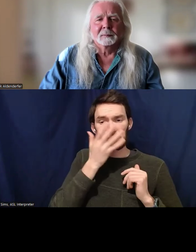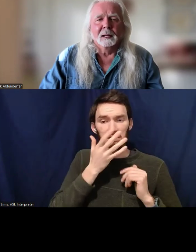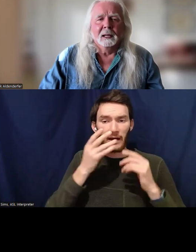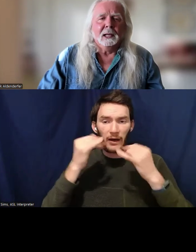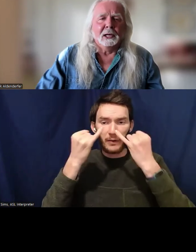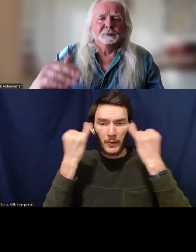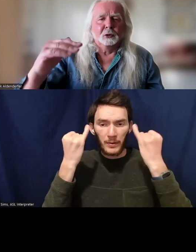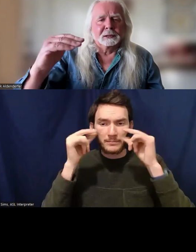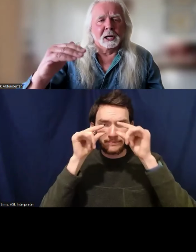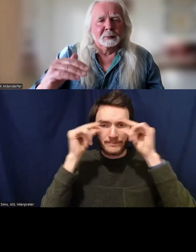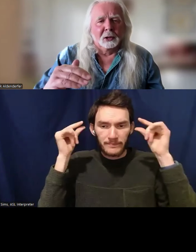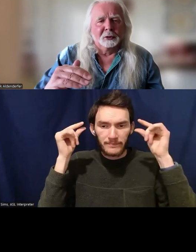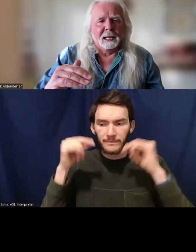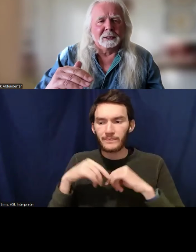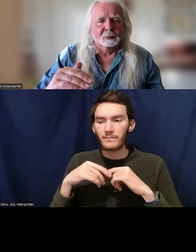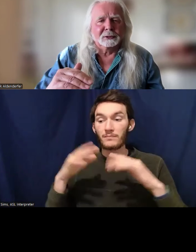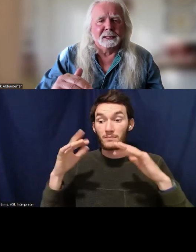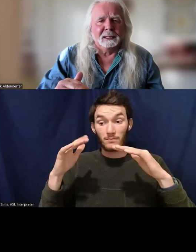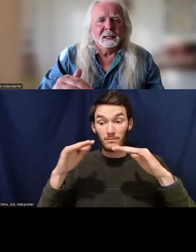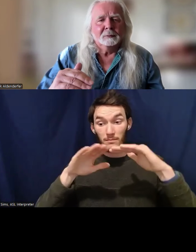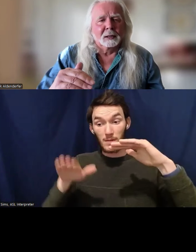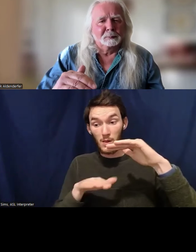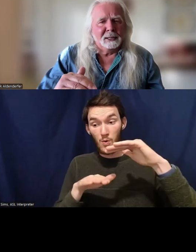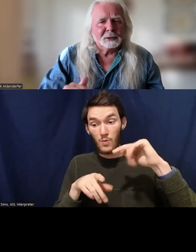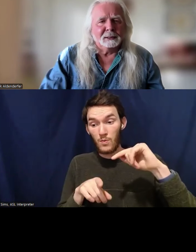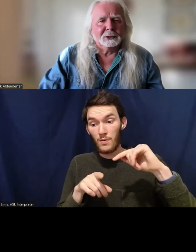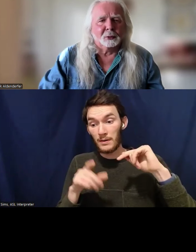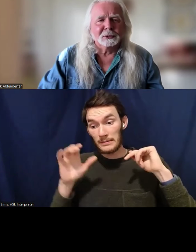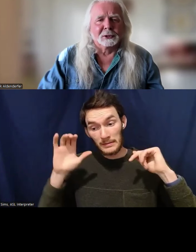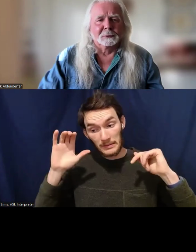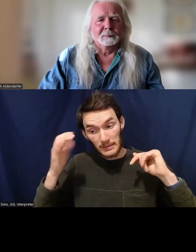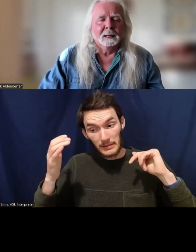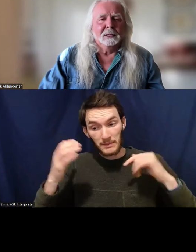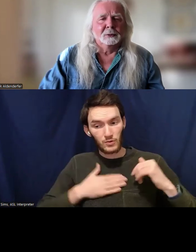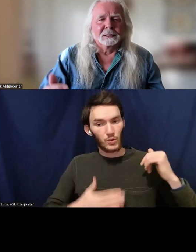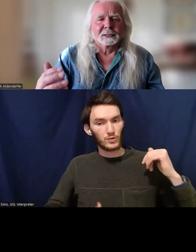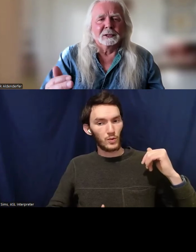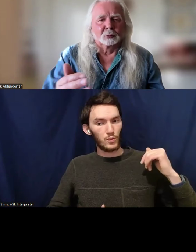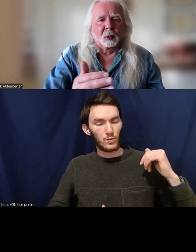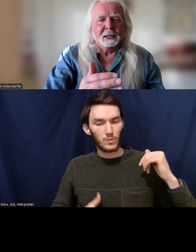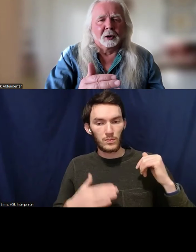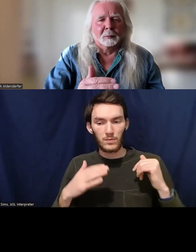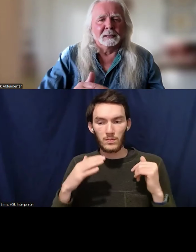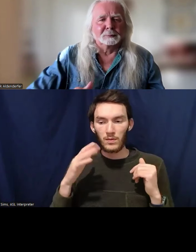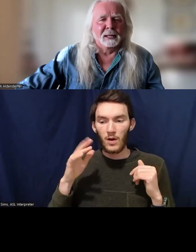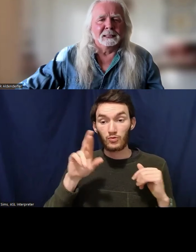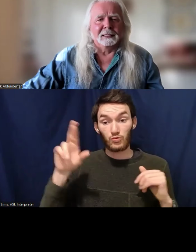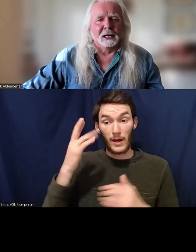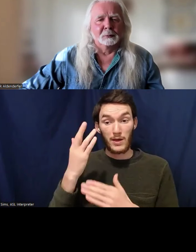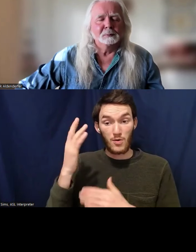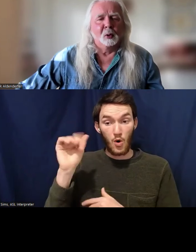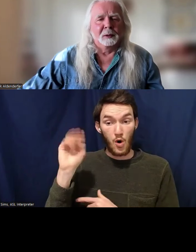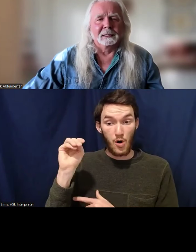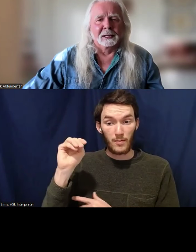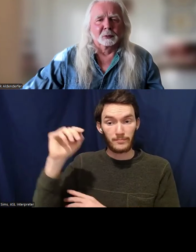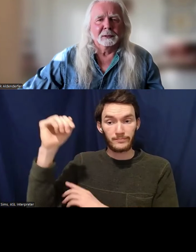eyes. And if you look down below that, you will see what appears to be a torso. You can see that the right arm is bent at the